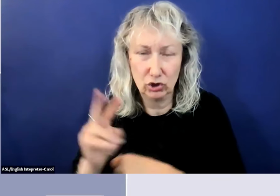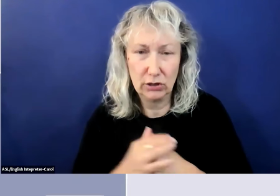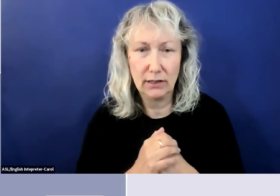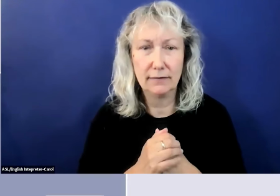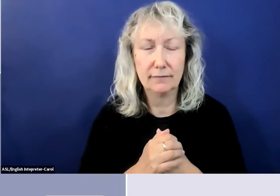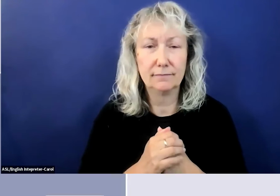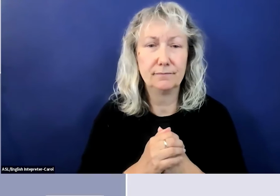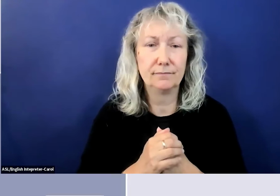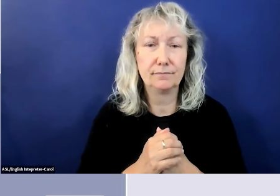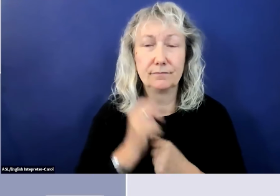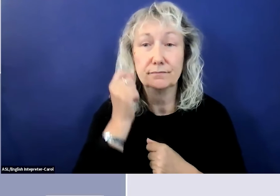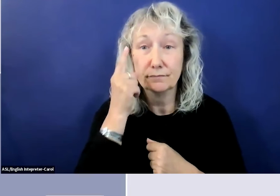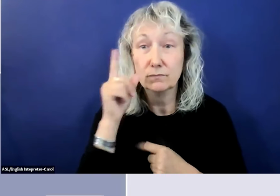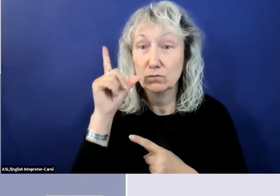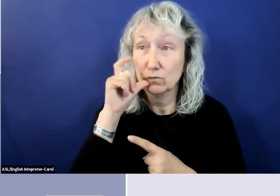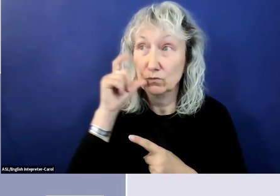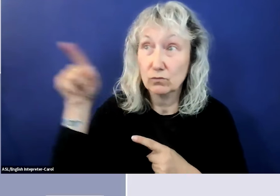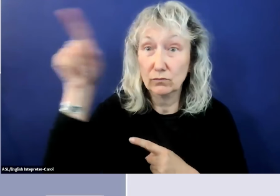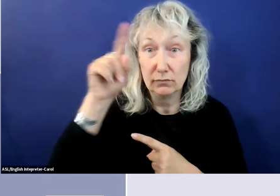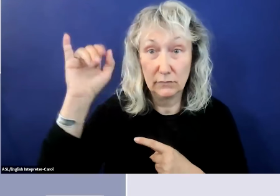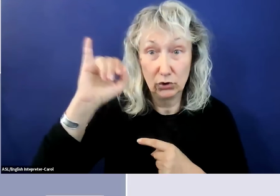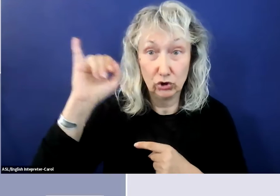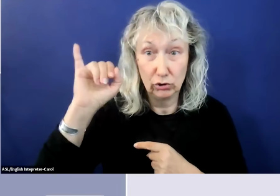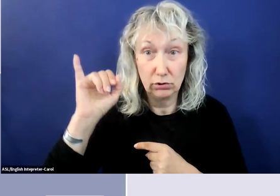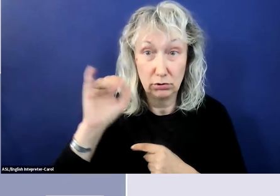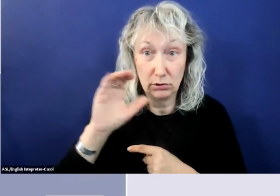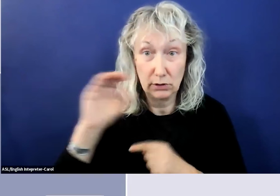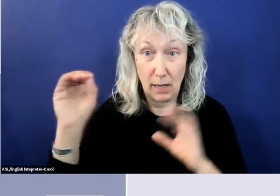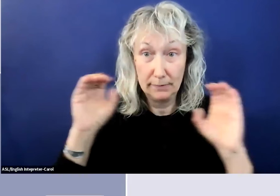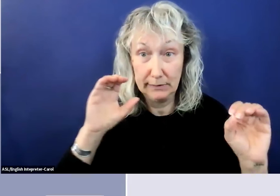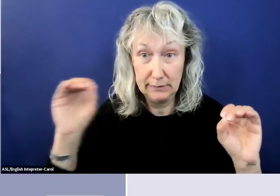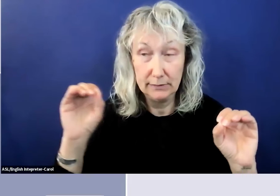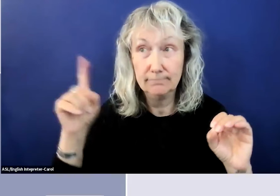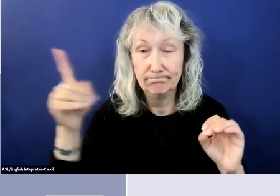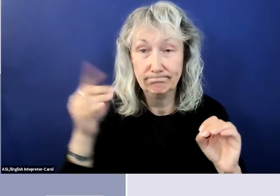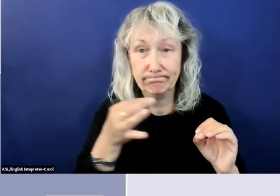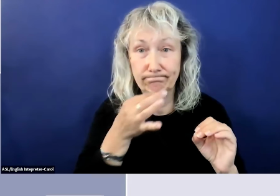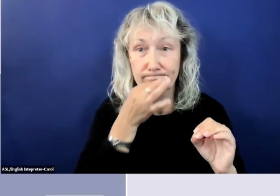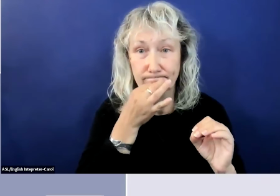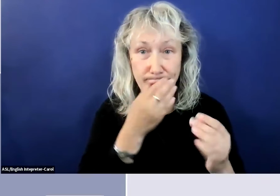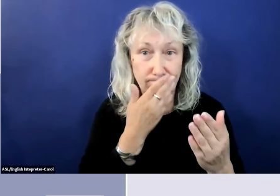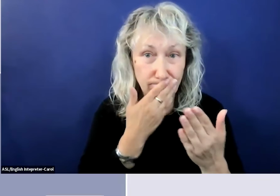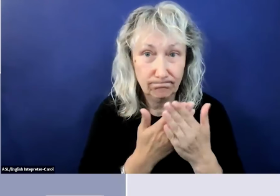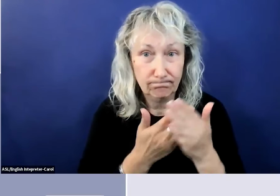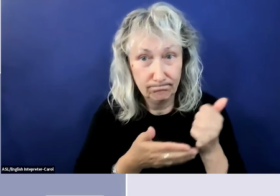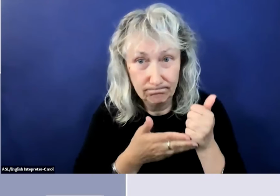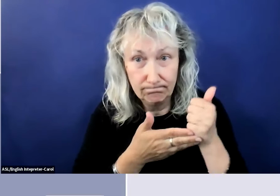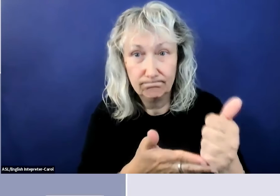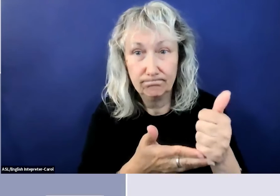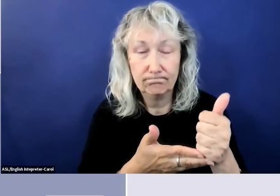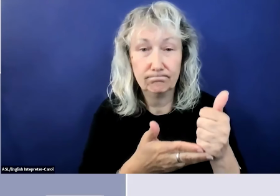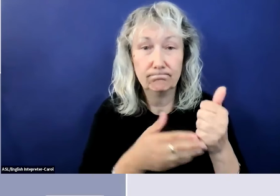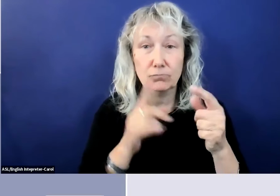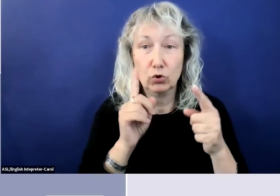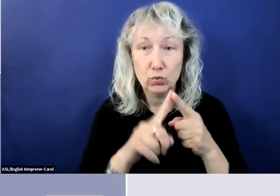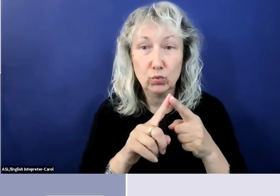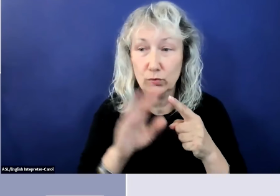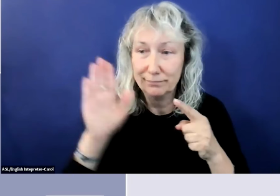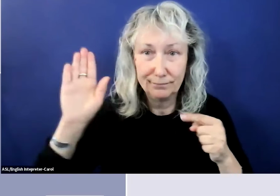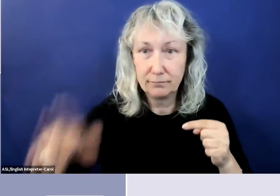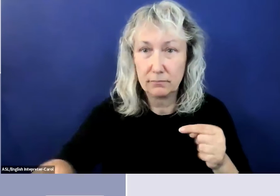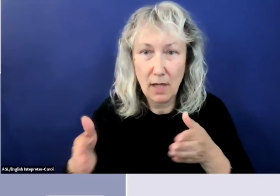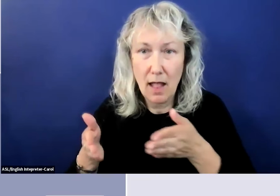The insurance providers have been really good in disasters and emergencies at doing blanket overrides